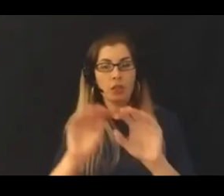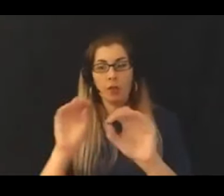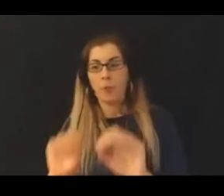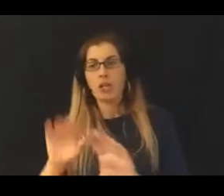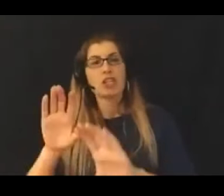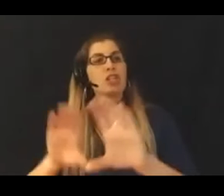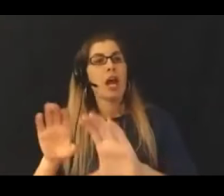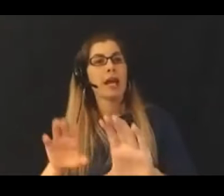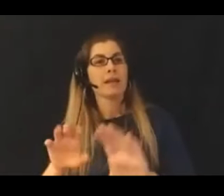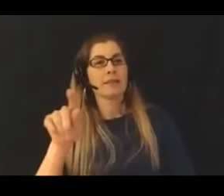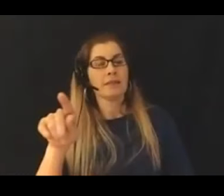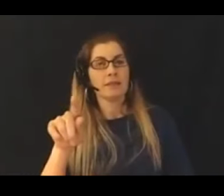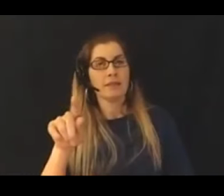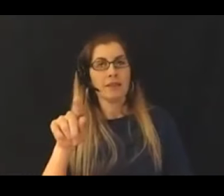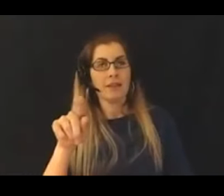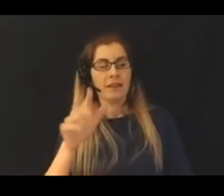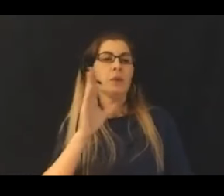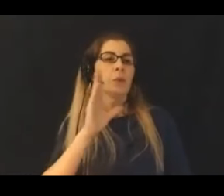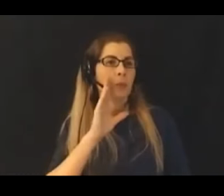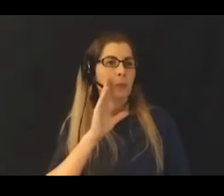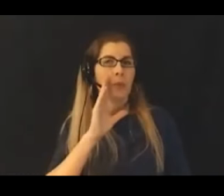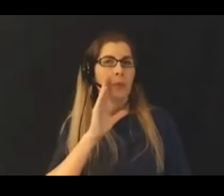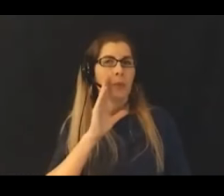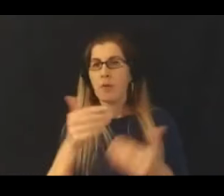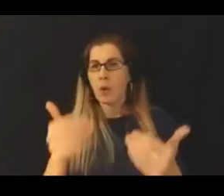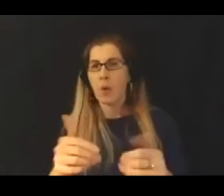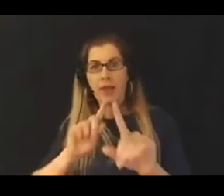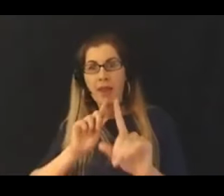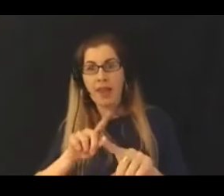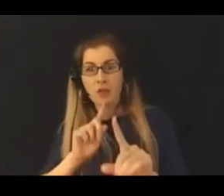and then we will just go ahead and answer